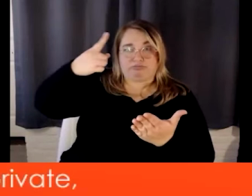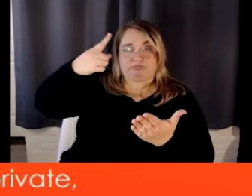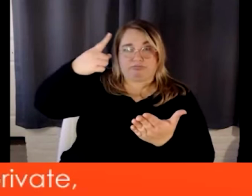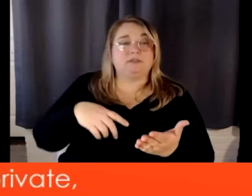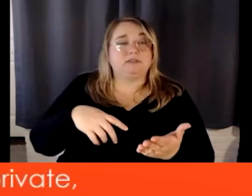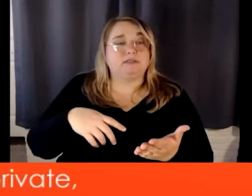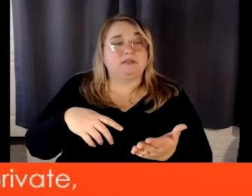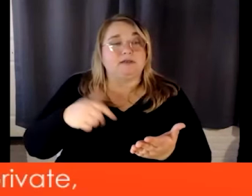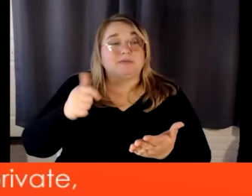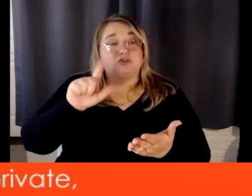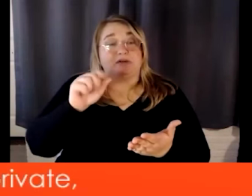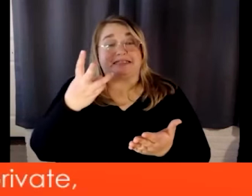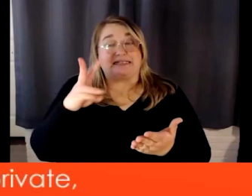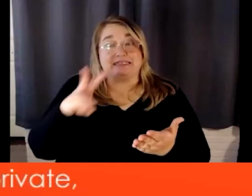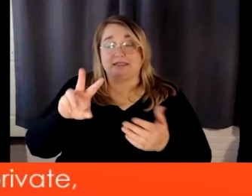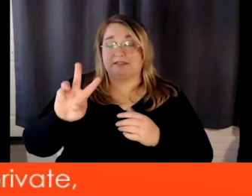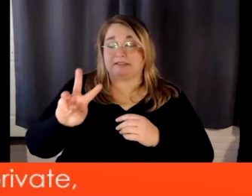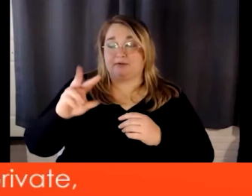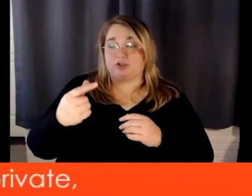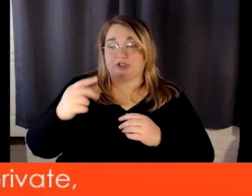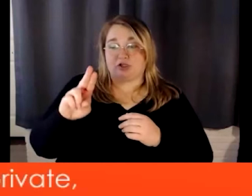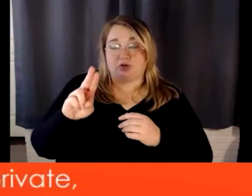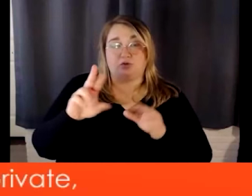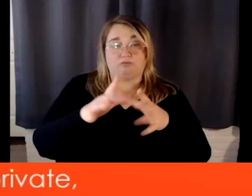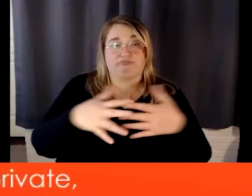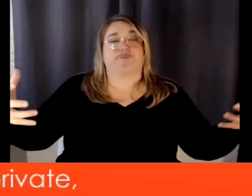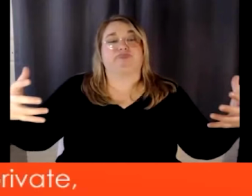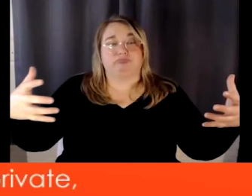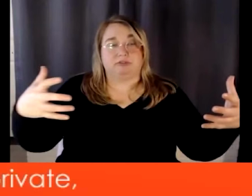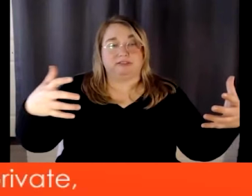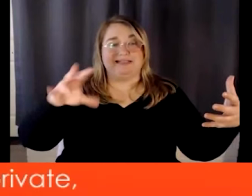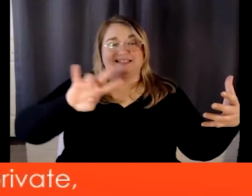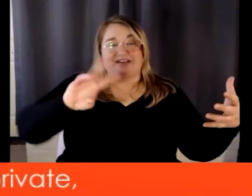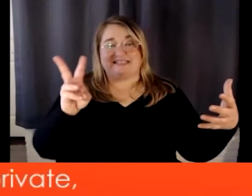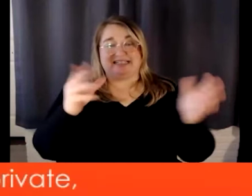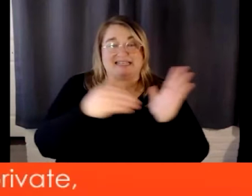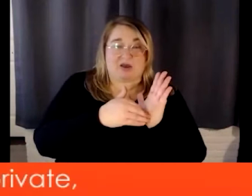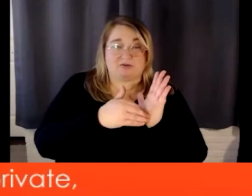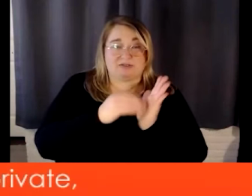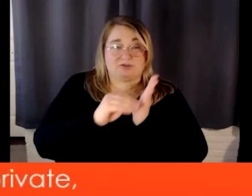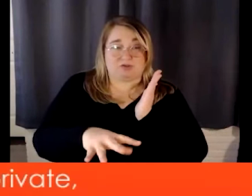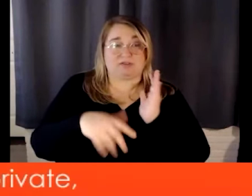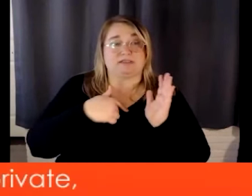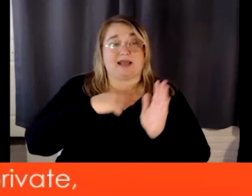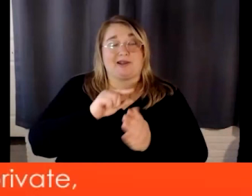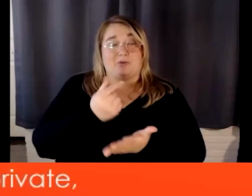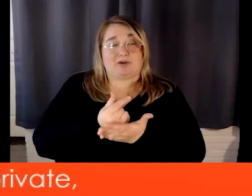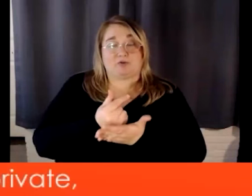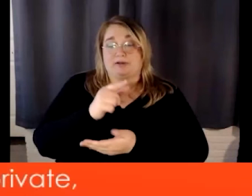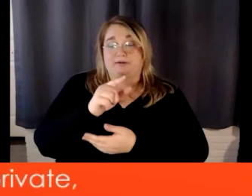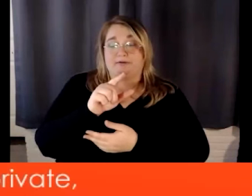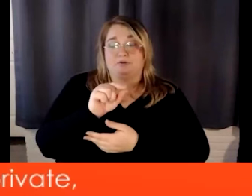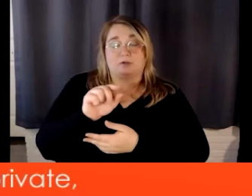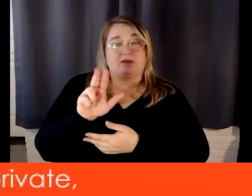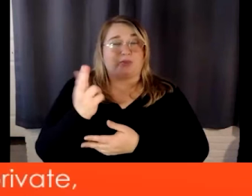at 76,000 students. I graduated in 2013 from WGU. So at the time, I think